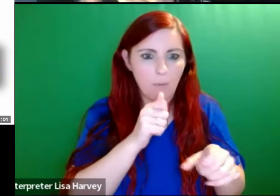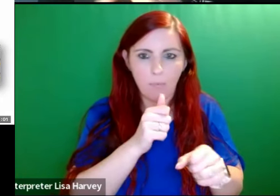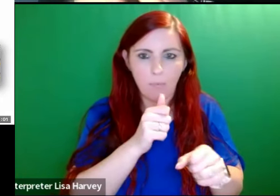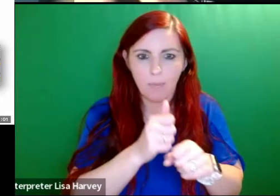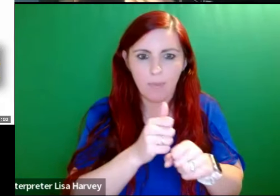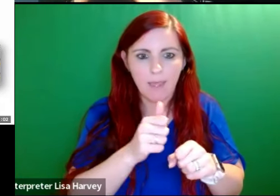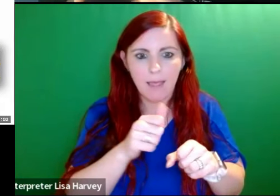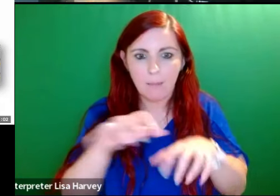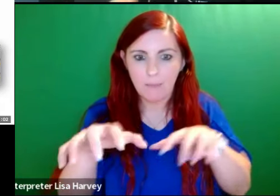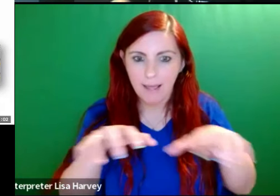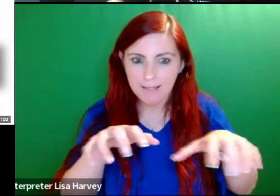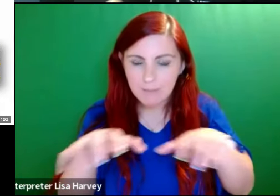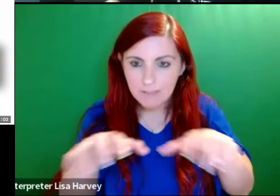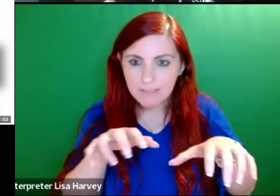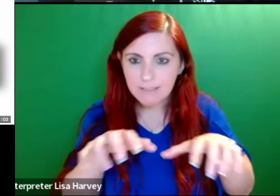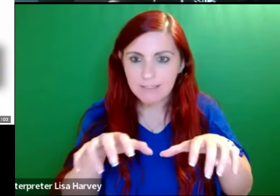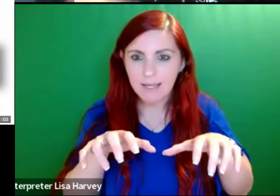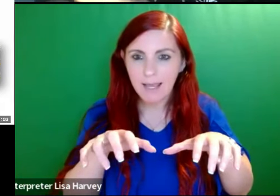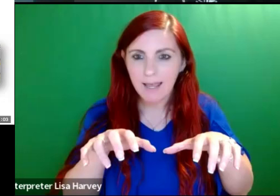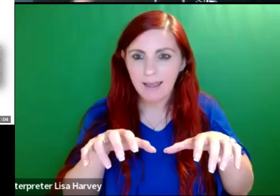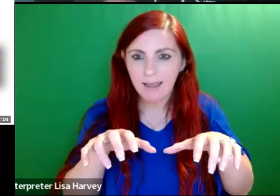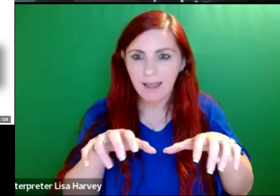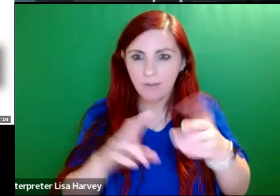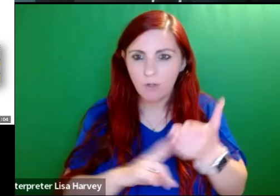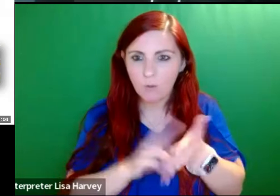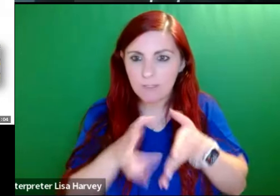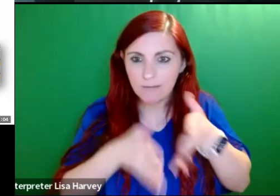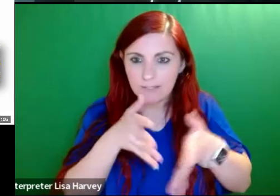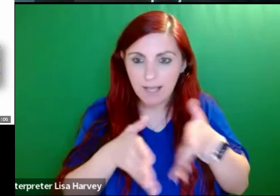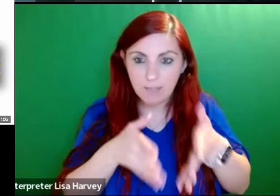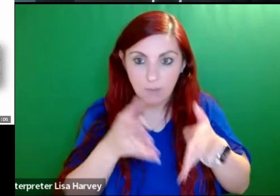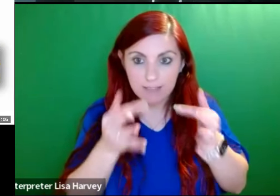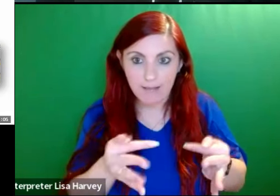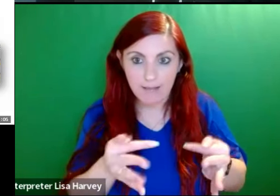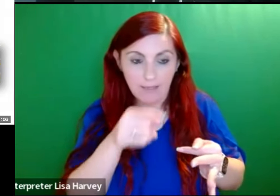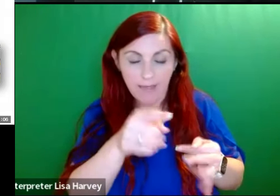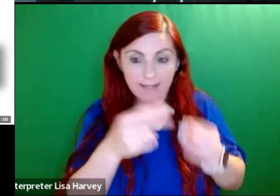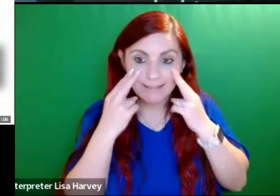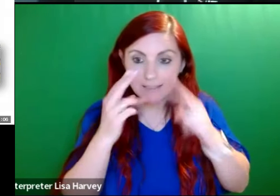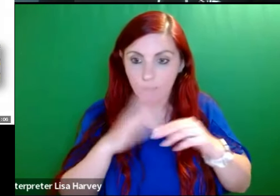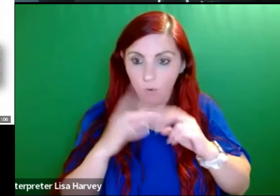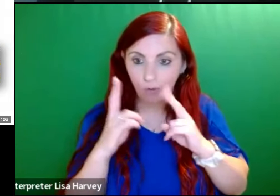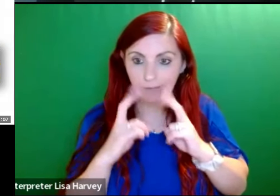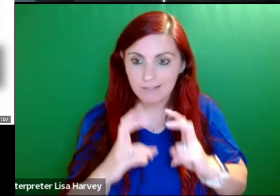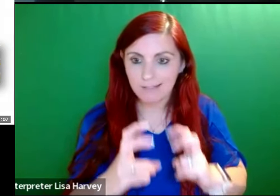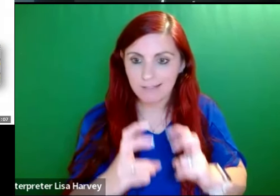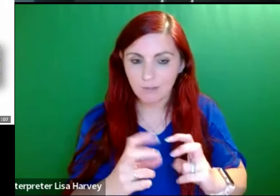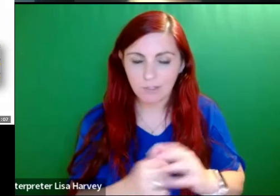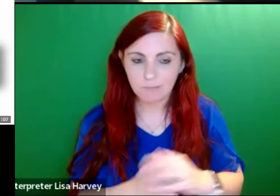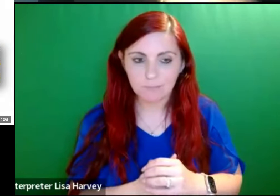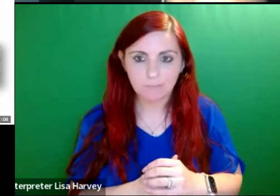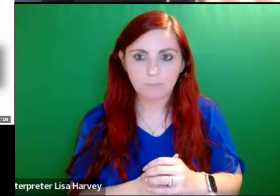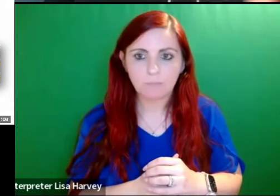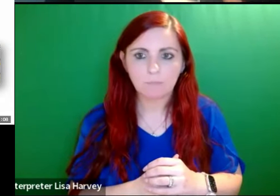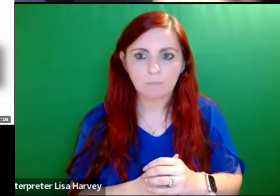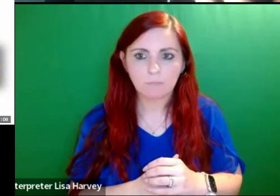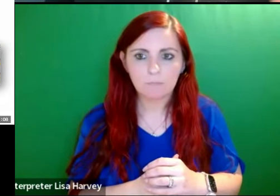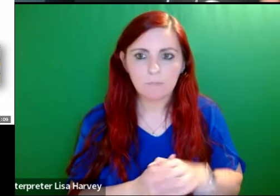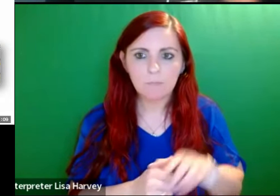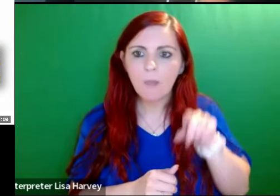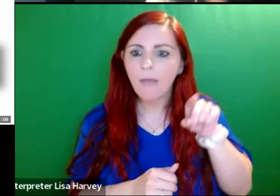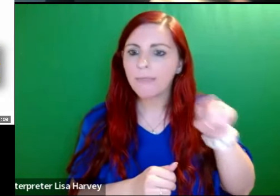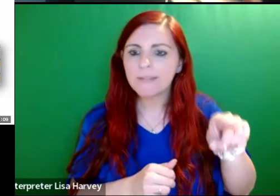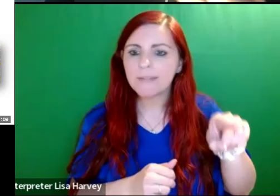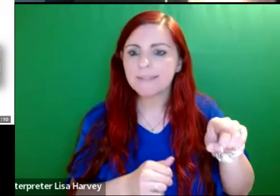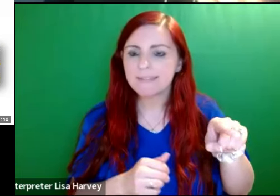depicting signs, partitioning, and so on. But it definitely needs some further investigation. So this is where this kind of data is